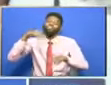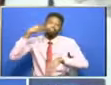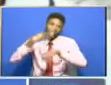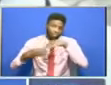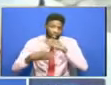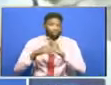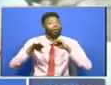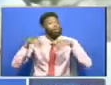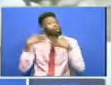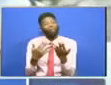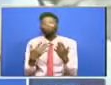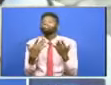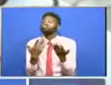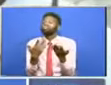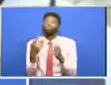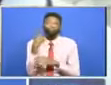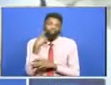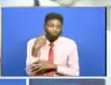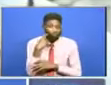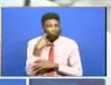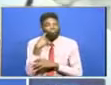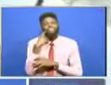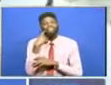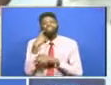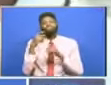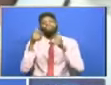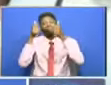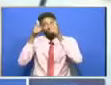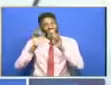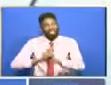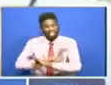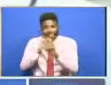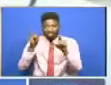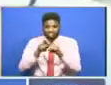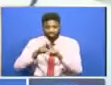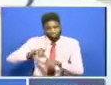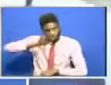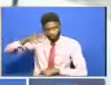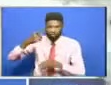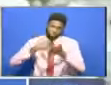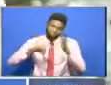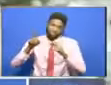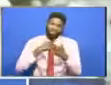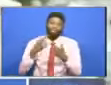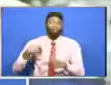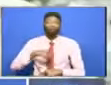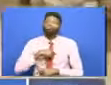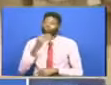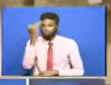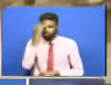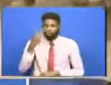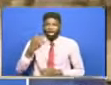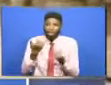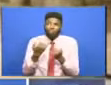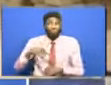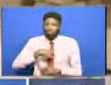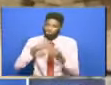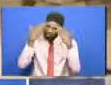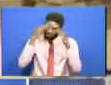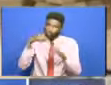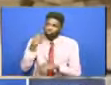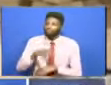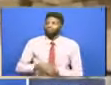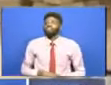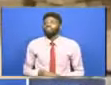ni baduka, yaandikwe pale na approval limetoka county ili tujue. Sasa hatujui ni nani huyu anajenga. While a new Kenya